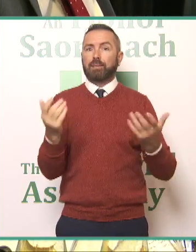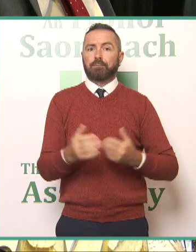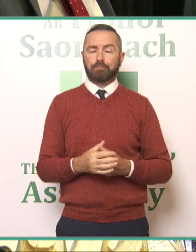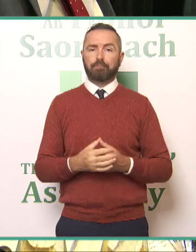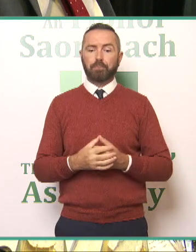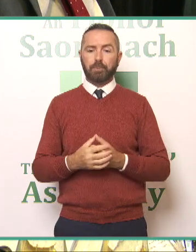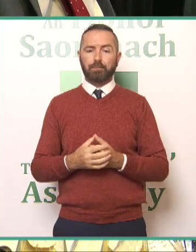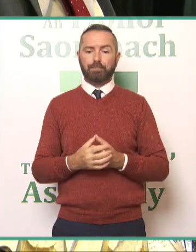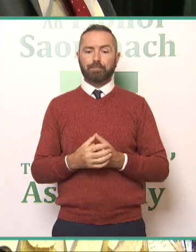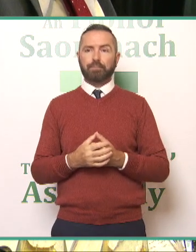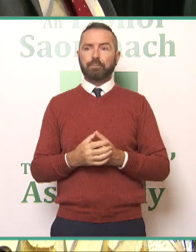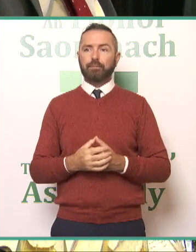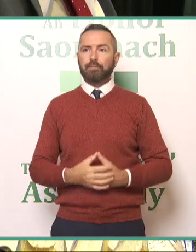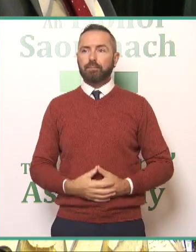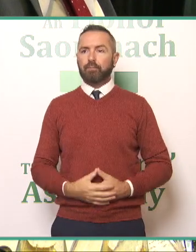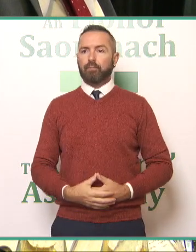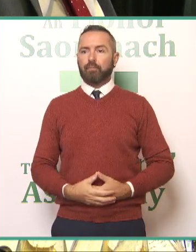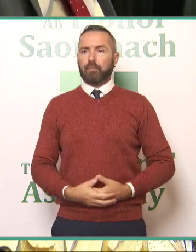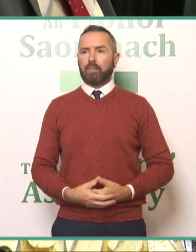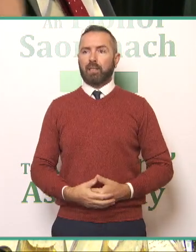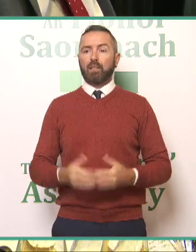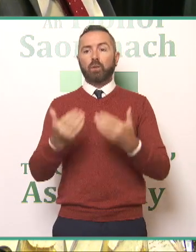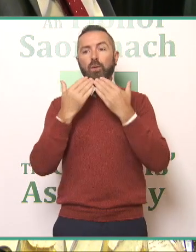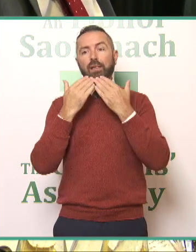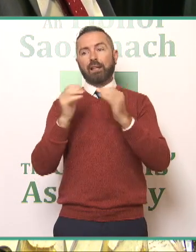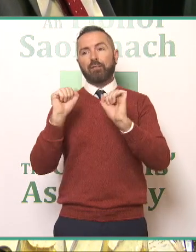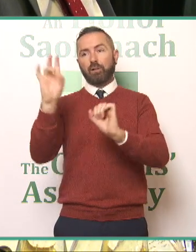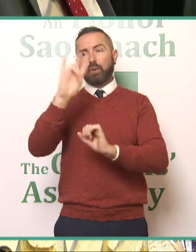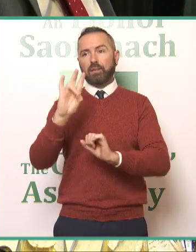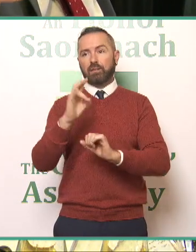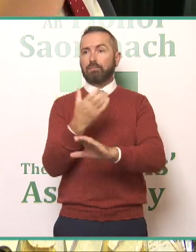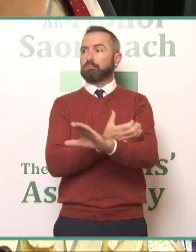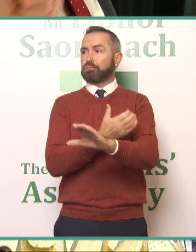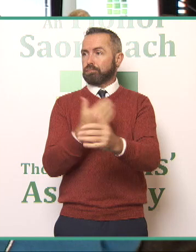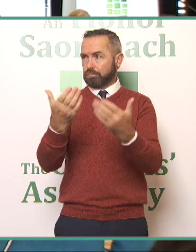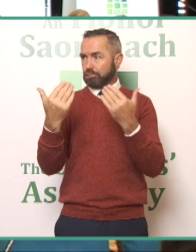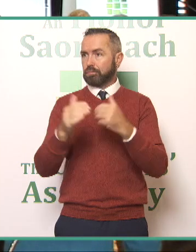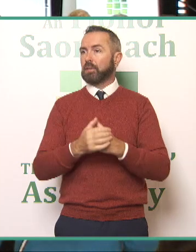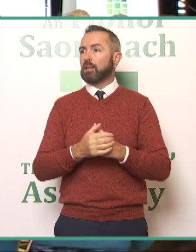that. So thank you for the question. Keith, on table 14.